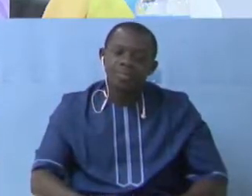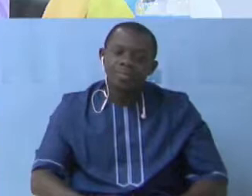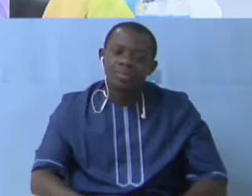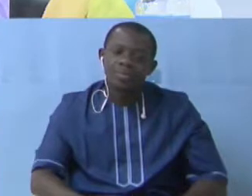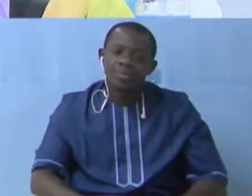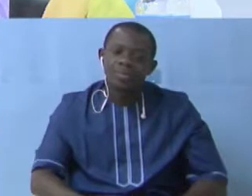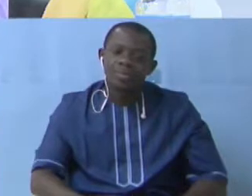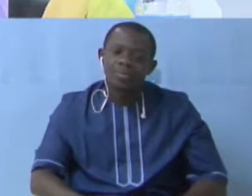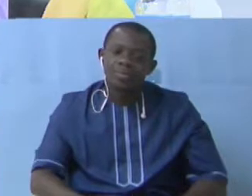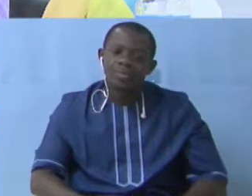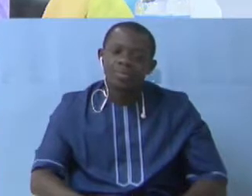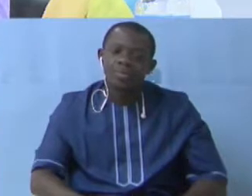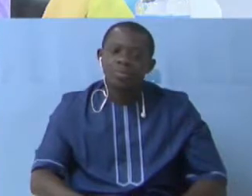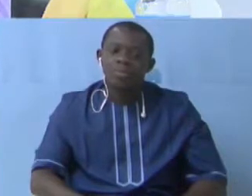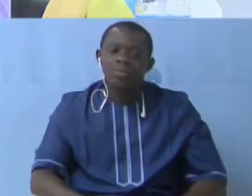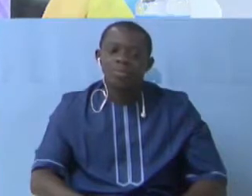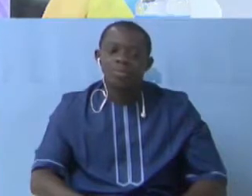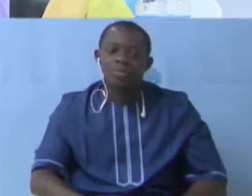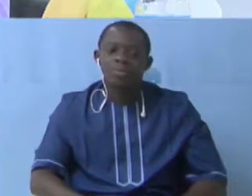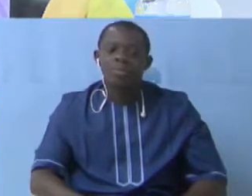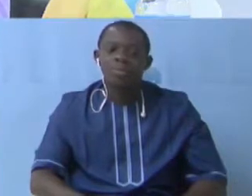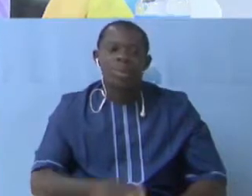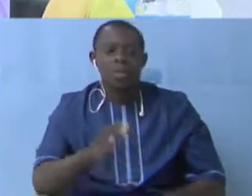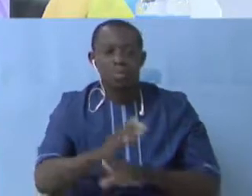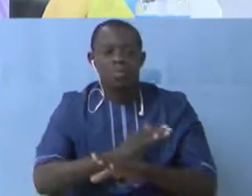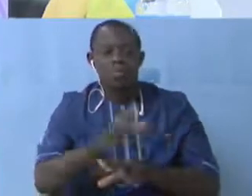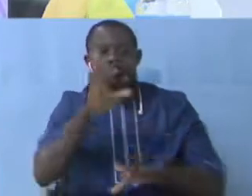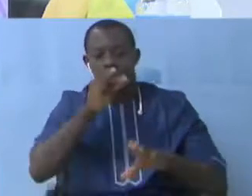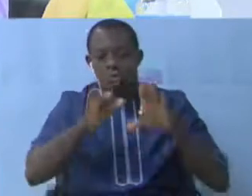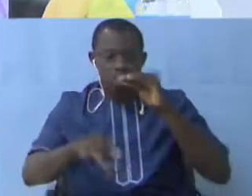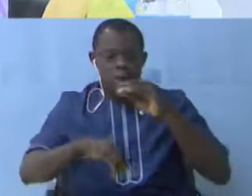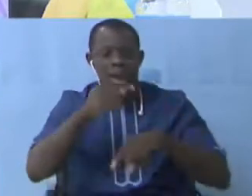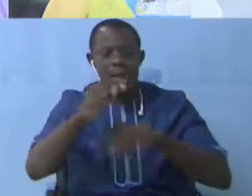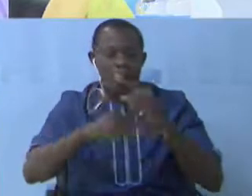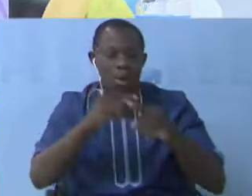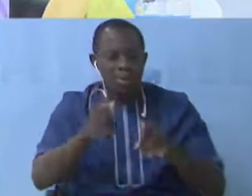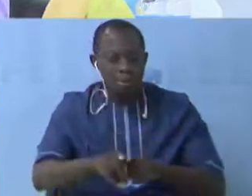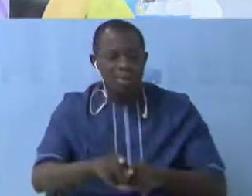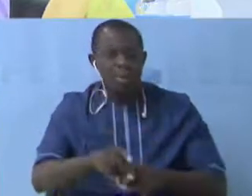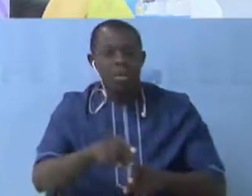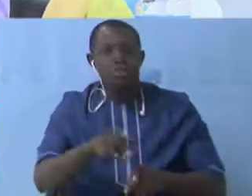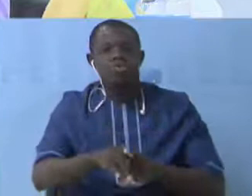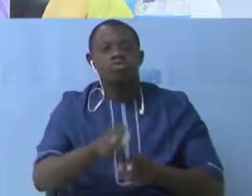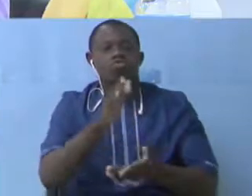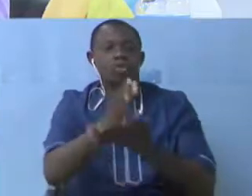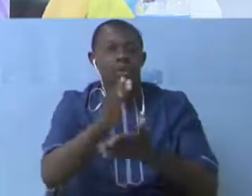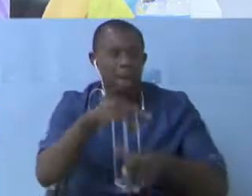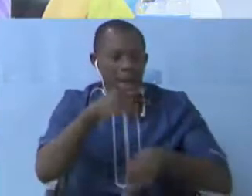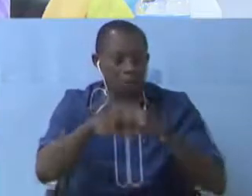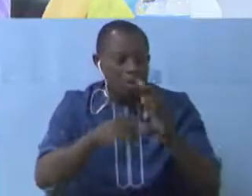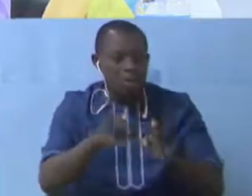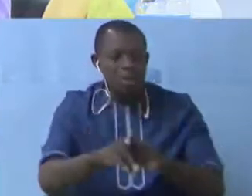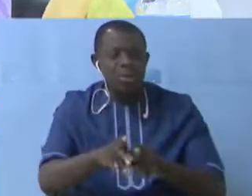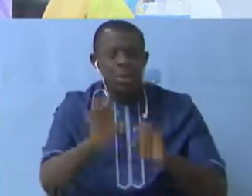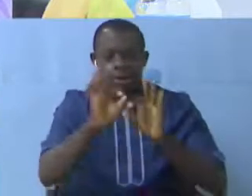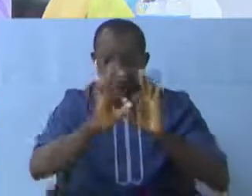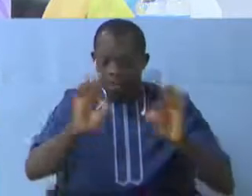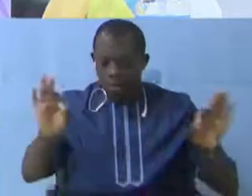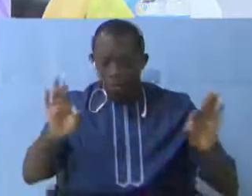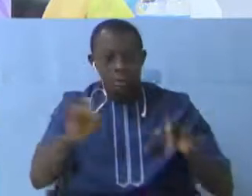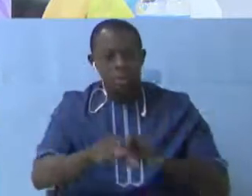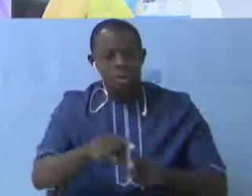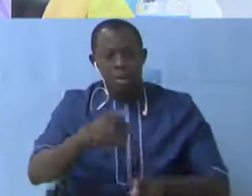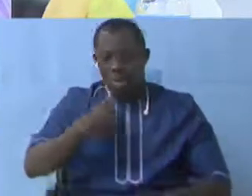And we talk about the harsh nature of the sanctions for peaceful protest, 3 years sentence. We thought it was